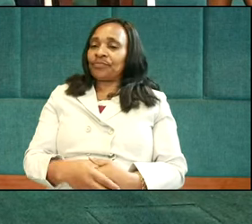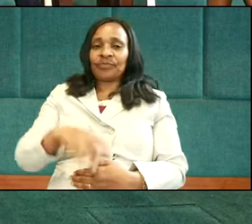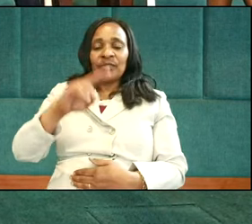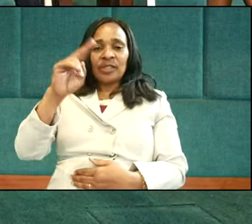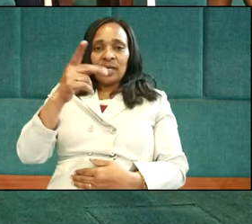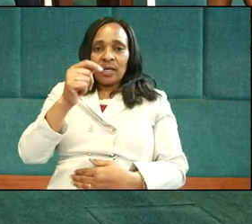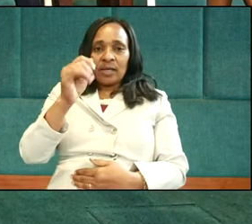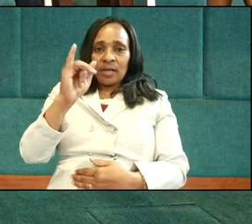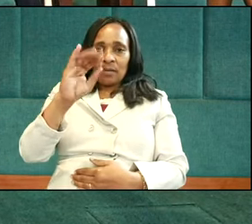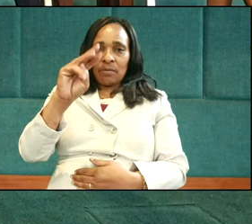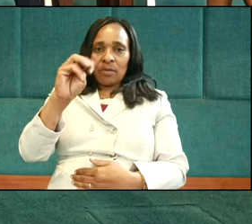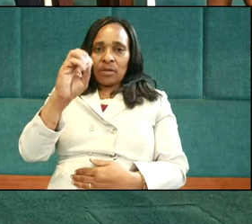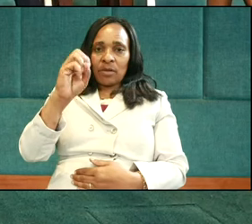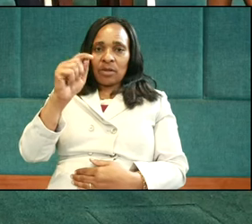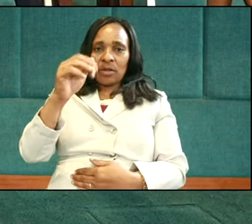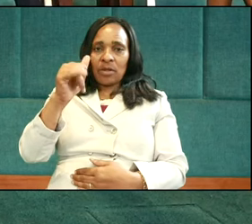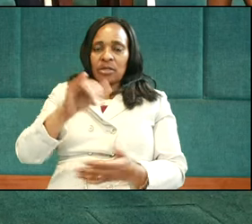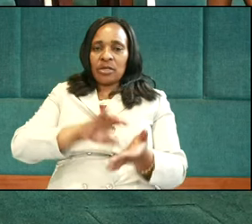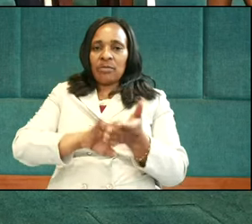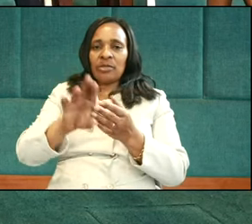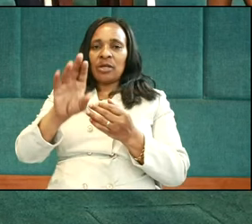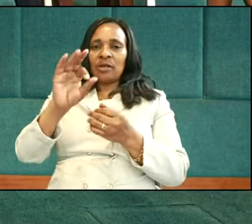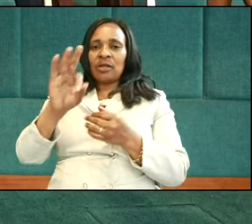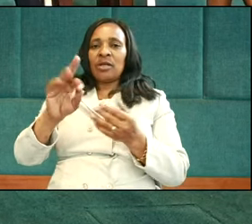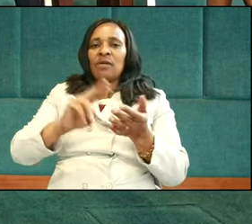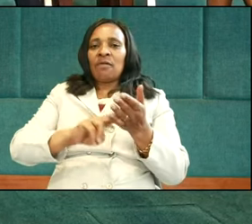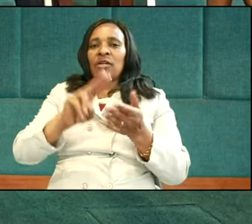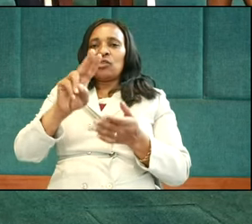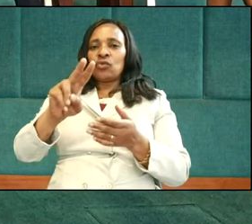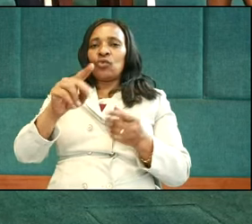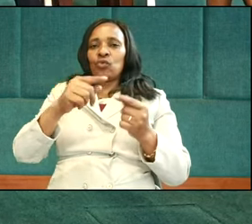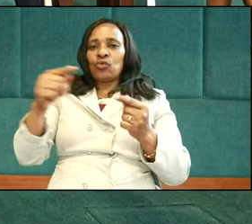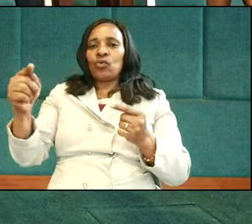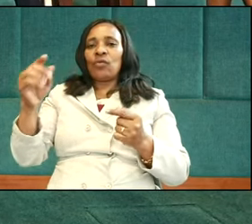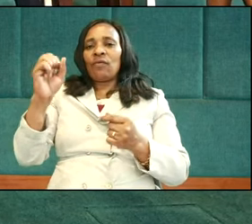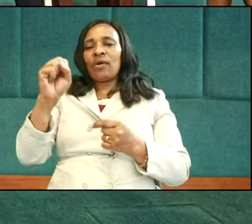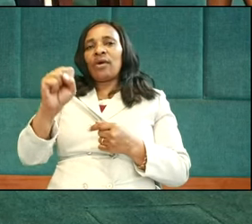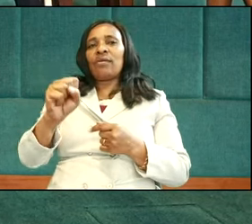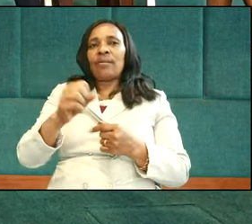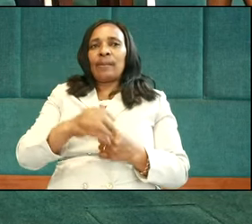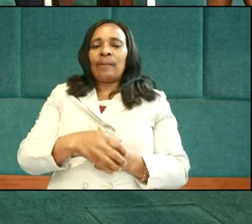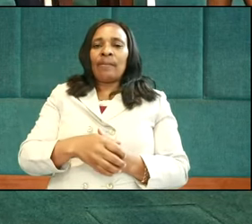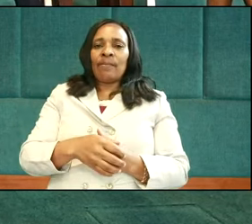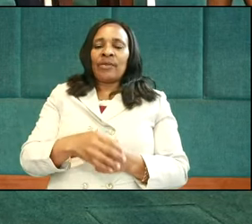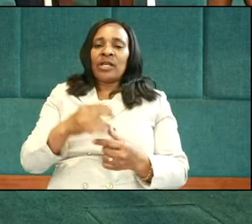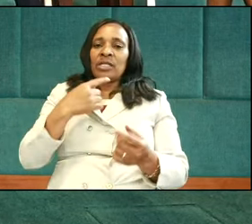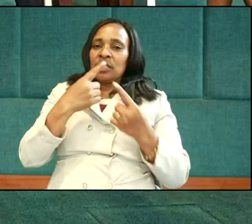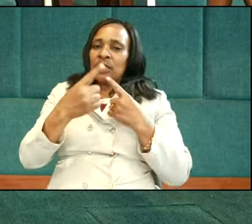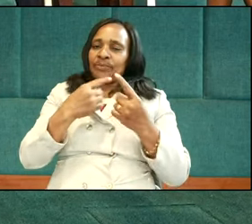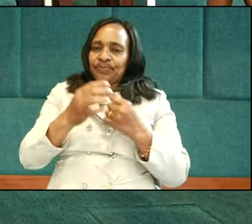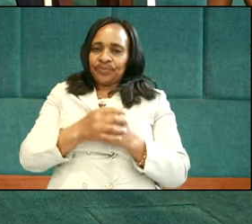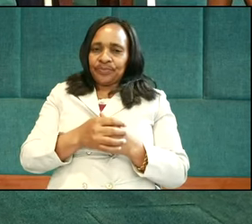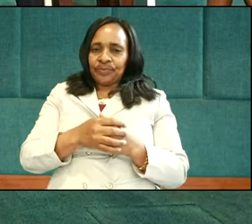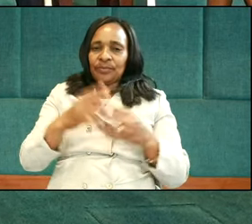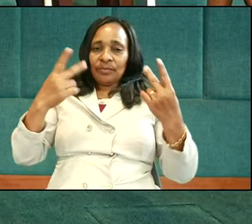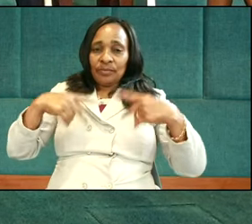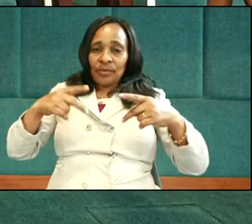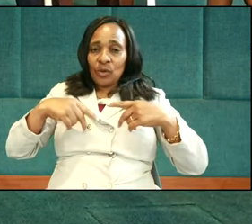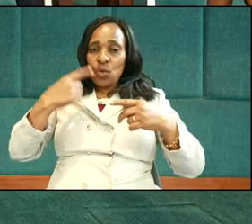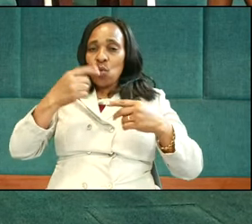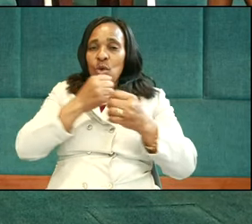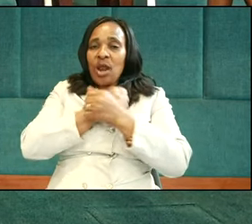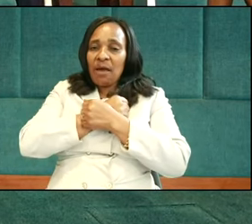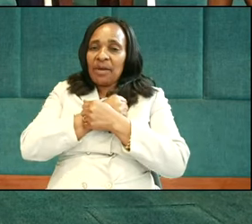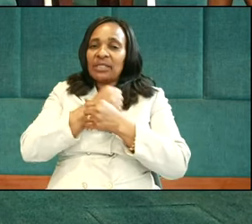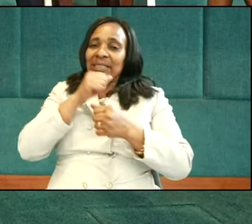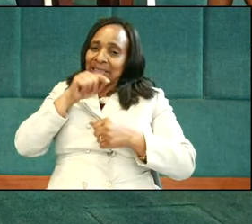Second Timothy chapter 2 verse? Chapter 3 verse 2 to 5. Chapter 3 verse 2 to 5. And it says, people will be lovers